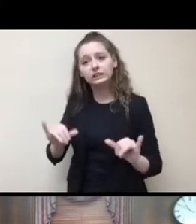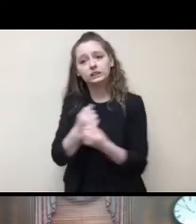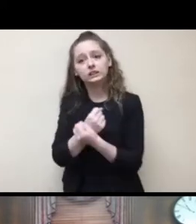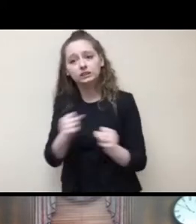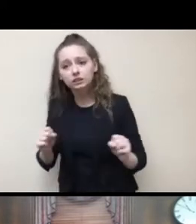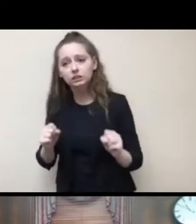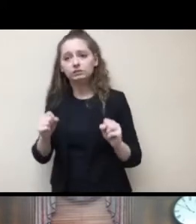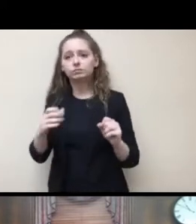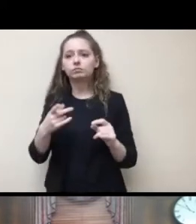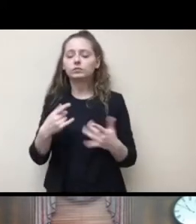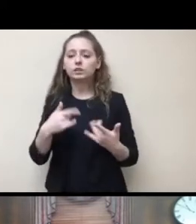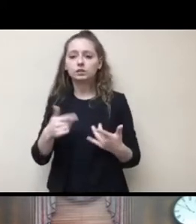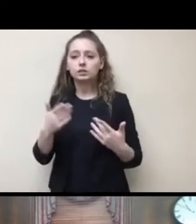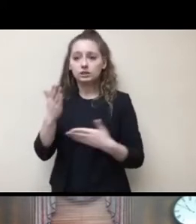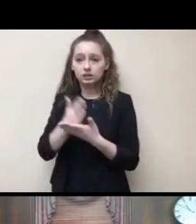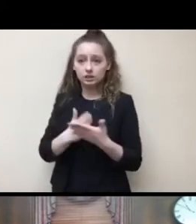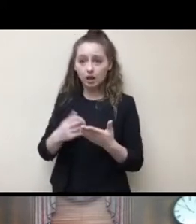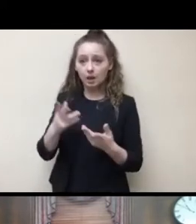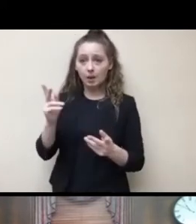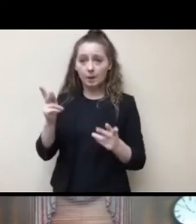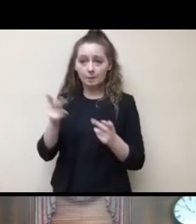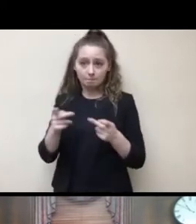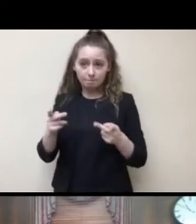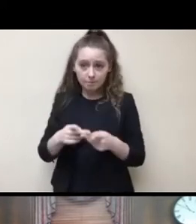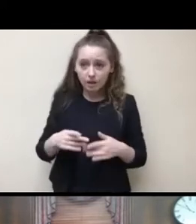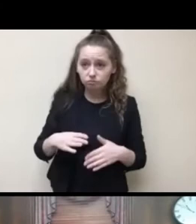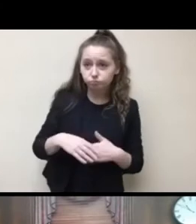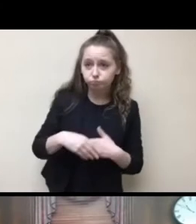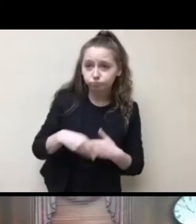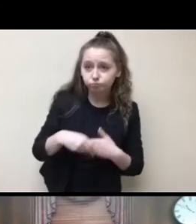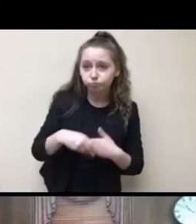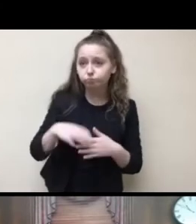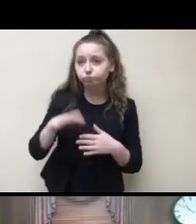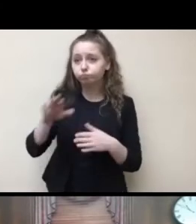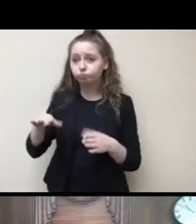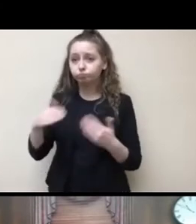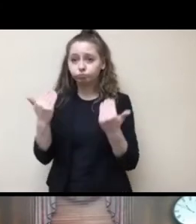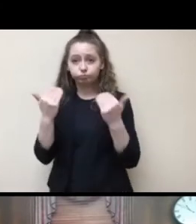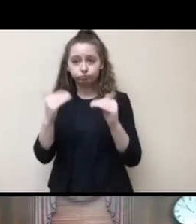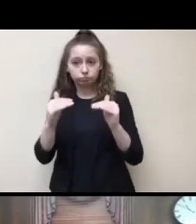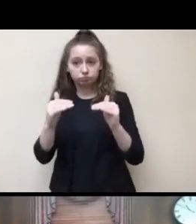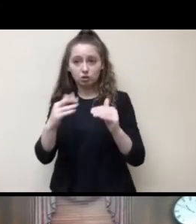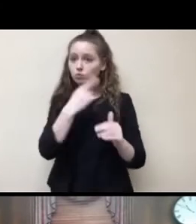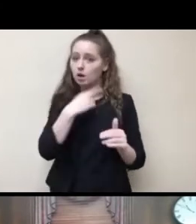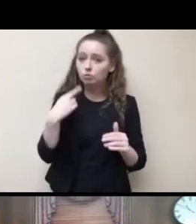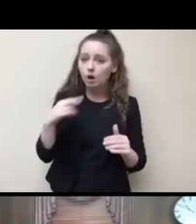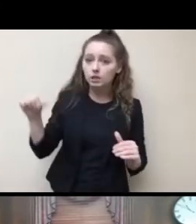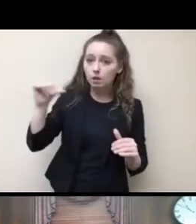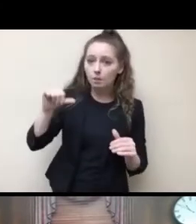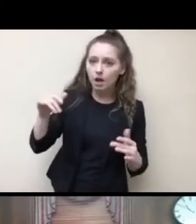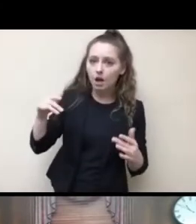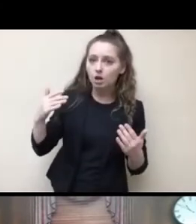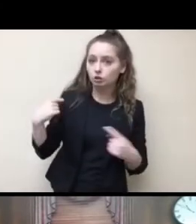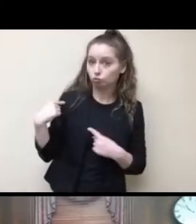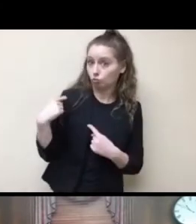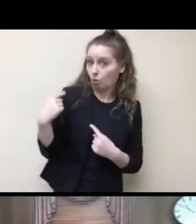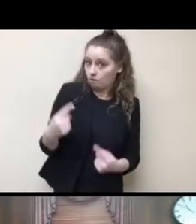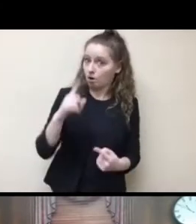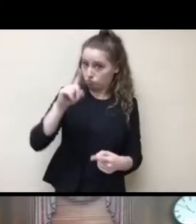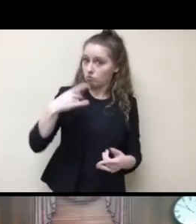up their restrictions, including restaurants, barbershops, things like that, so far, are looking like they're doing